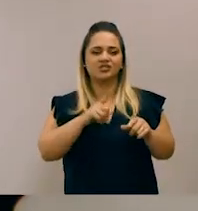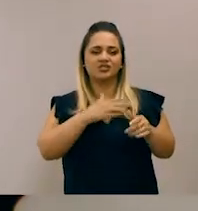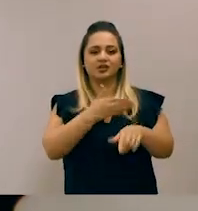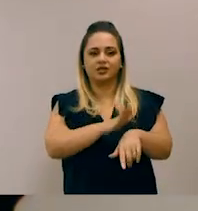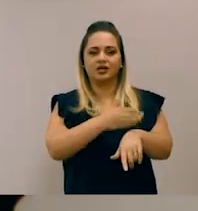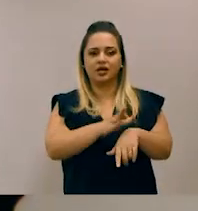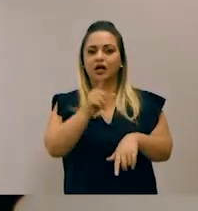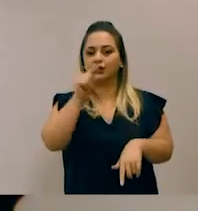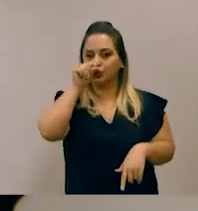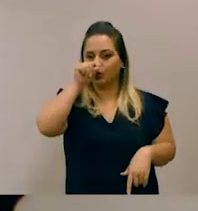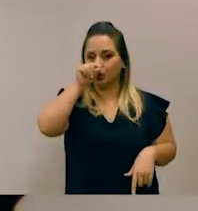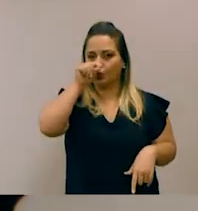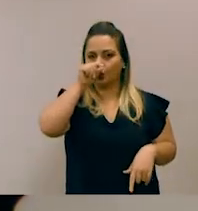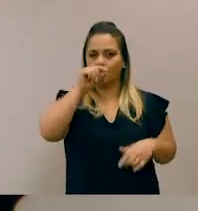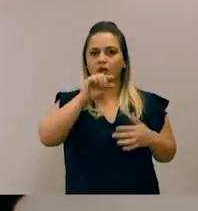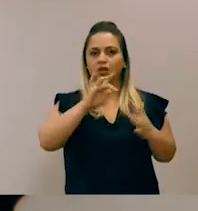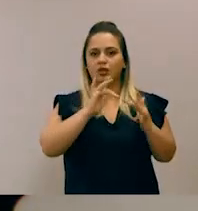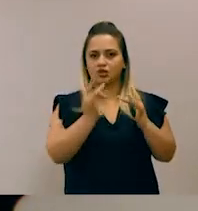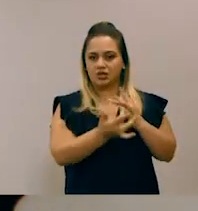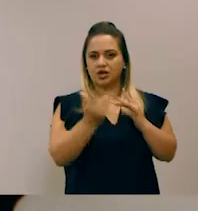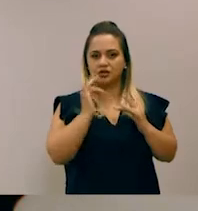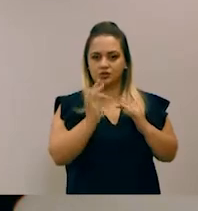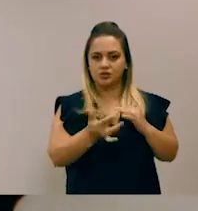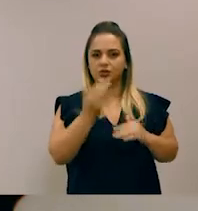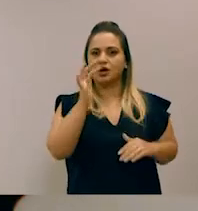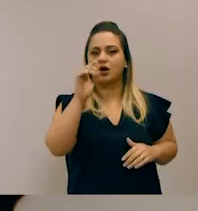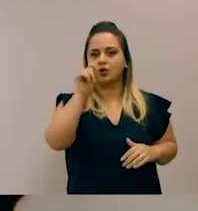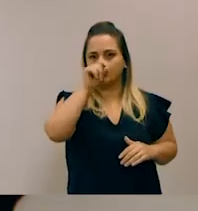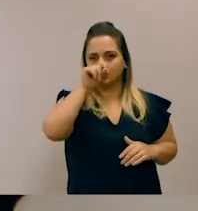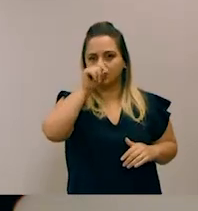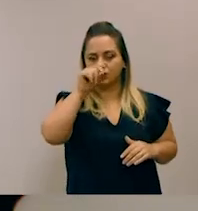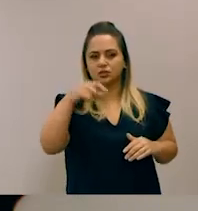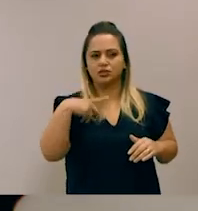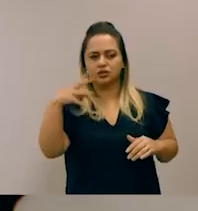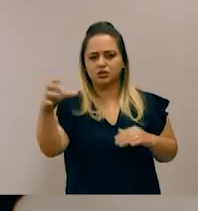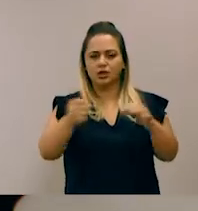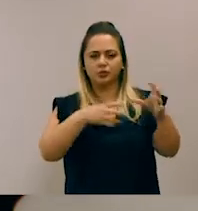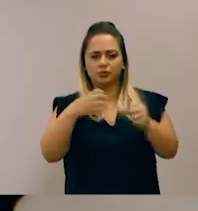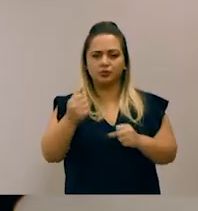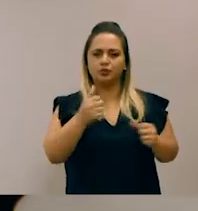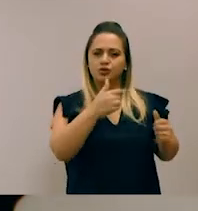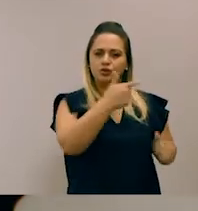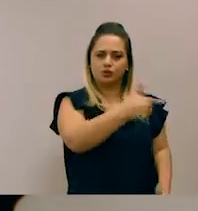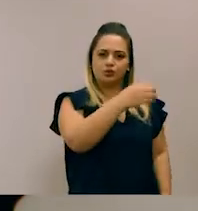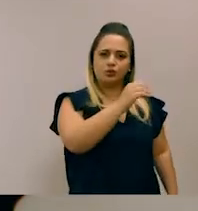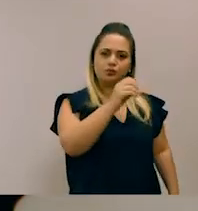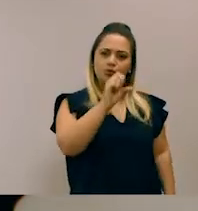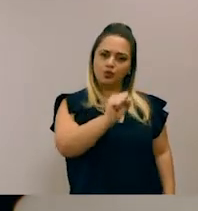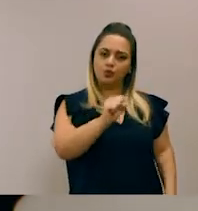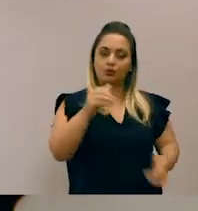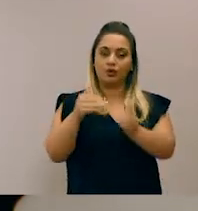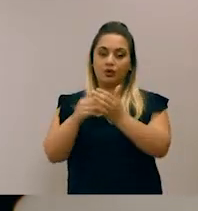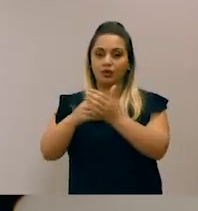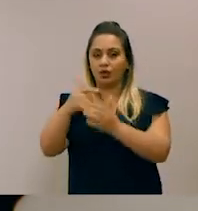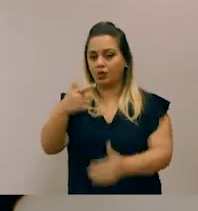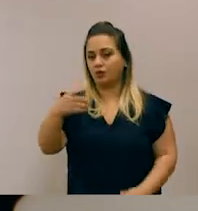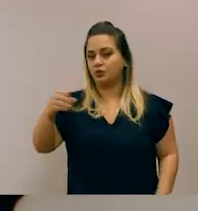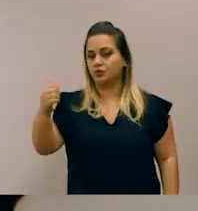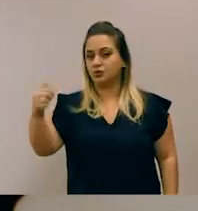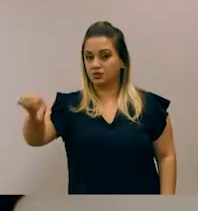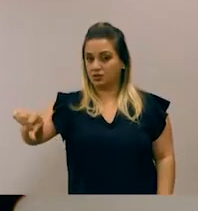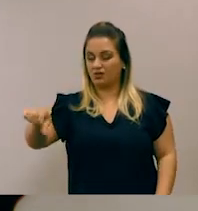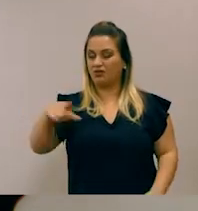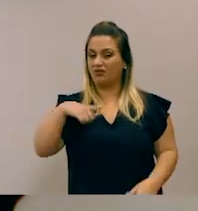about 1,000 tweets. But for this problem specifically, we captured tweets from 2018 and 2019. So